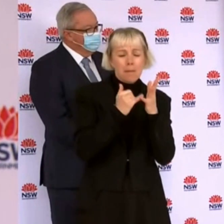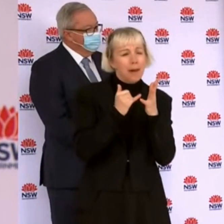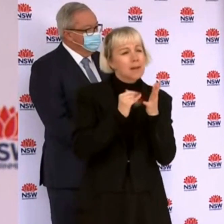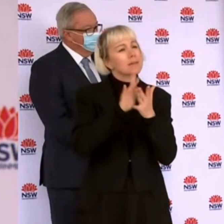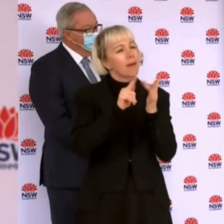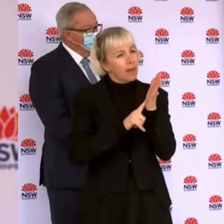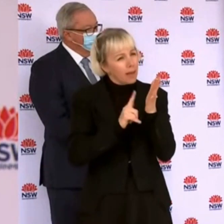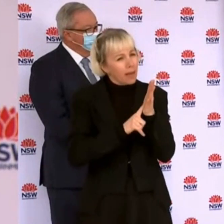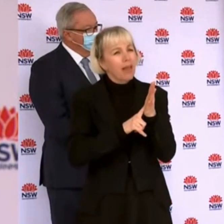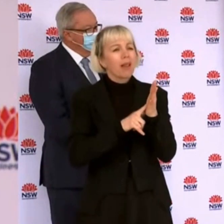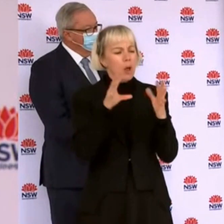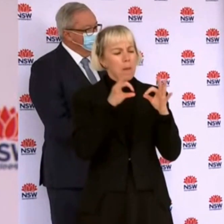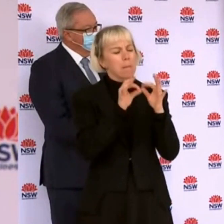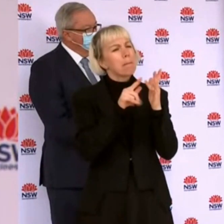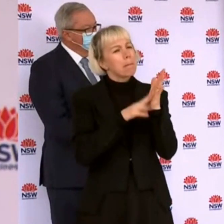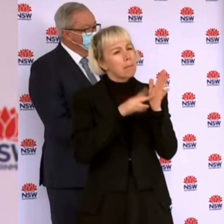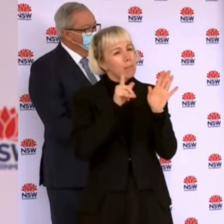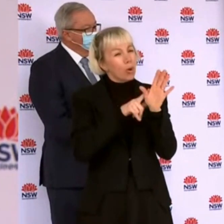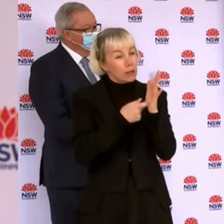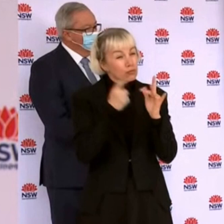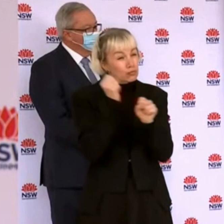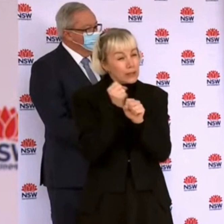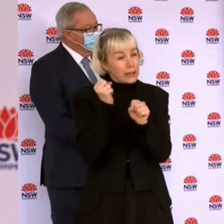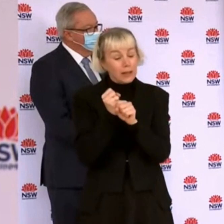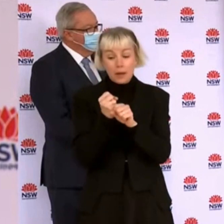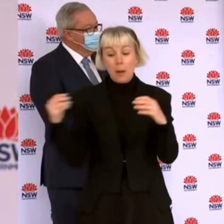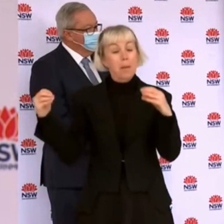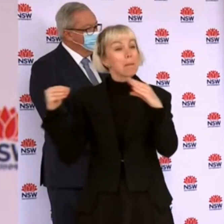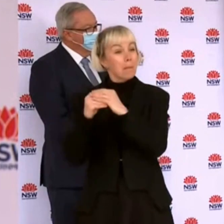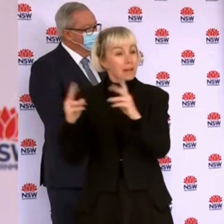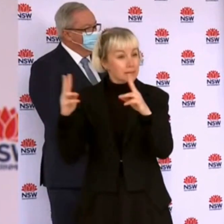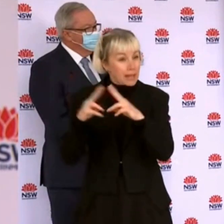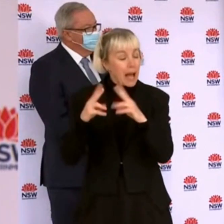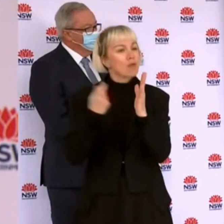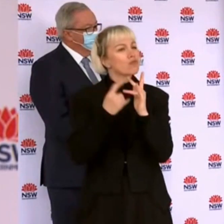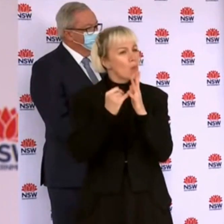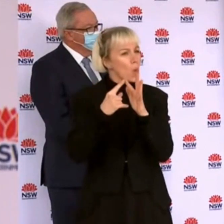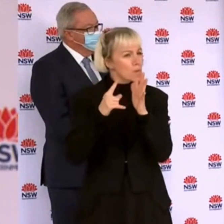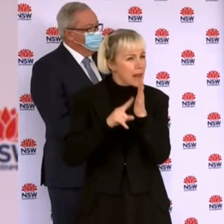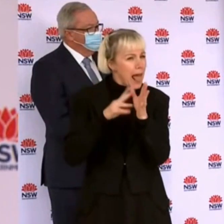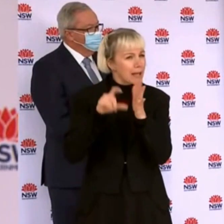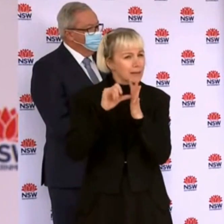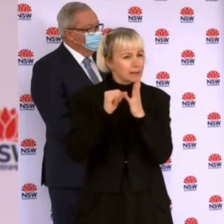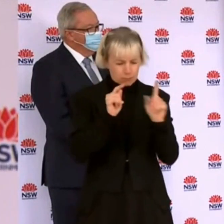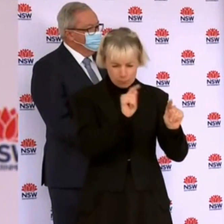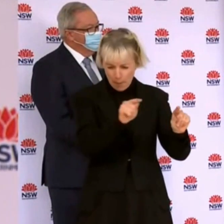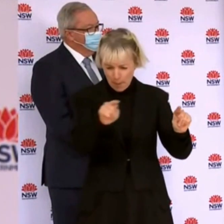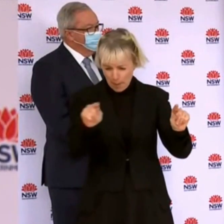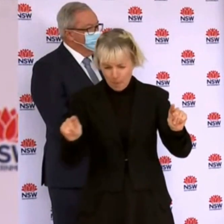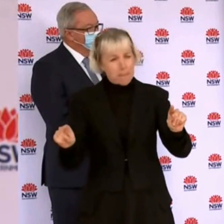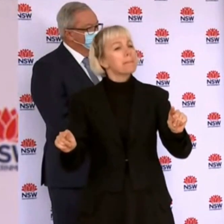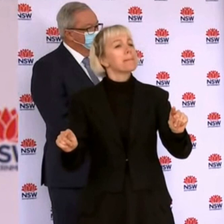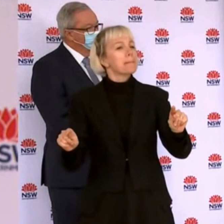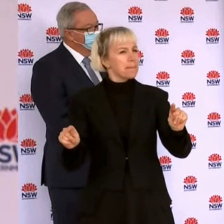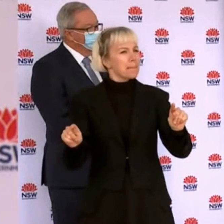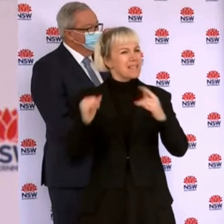St John's Park, Bonnyrigg, Bankstown, Roselands, they're examples of areas where we know that